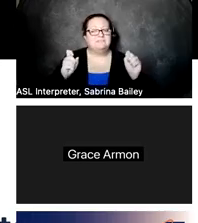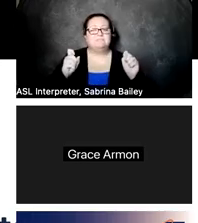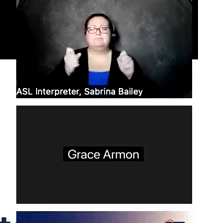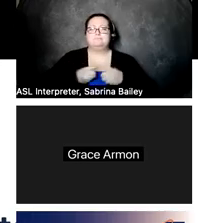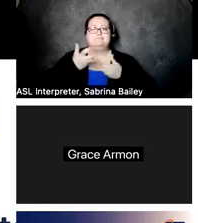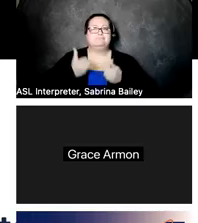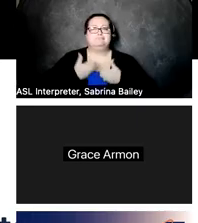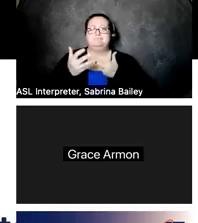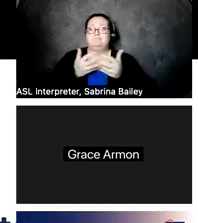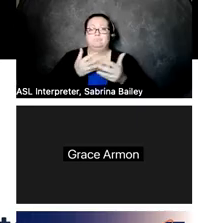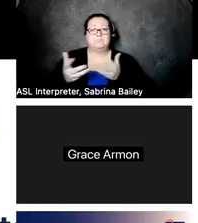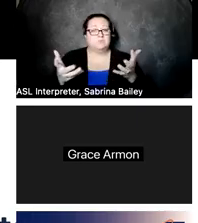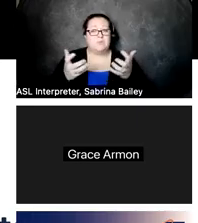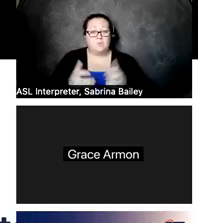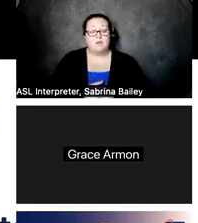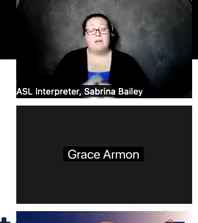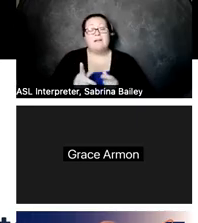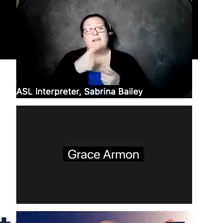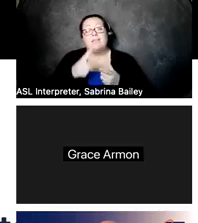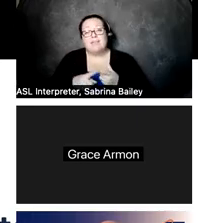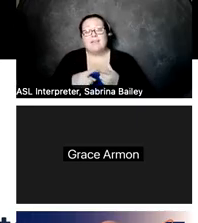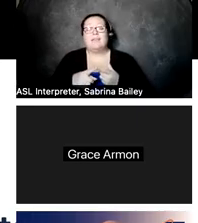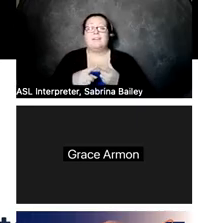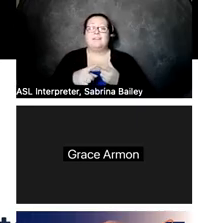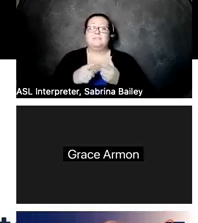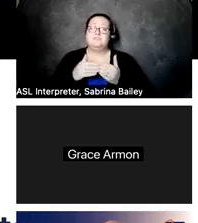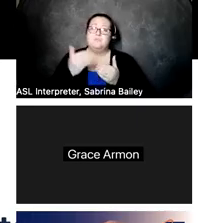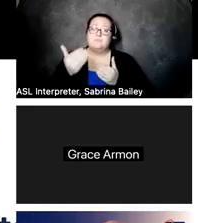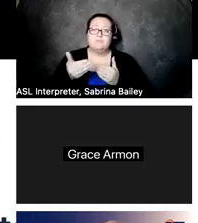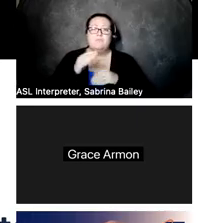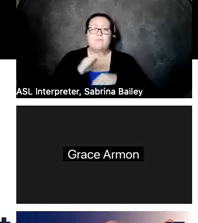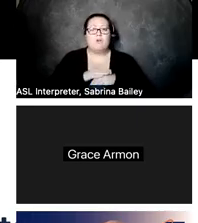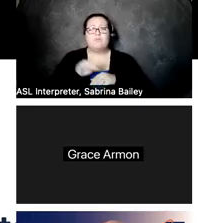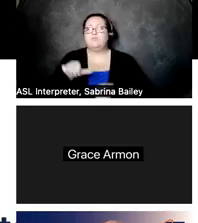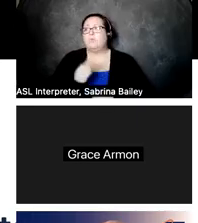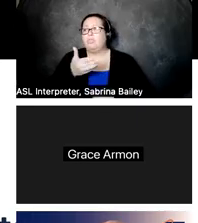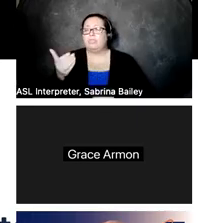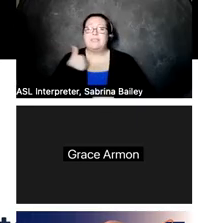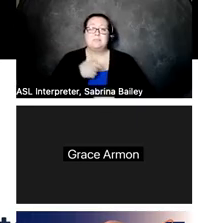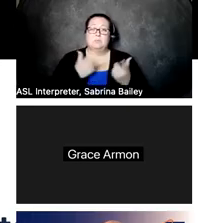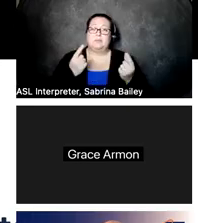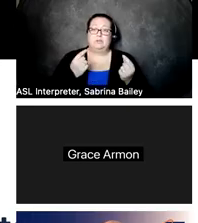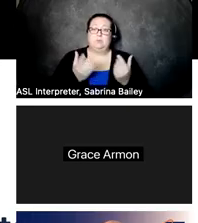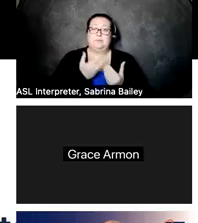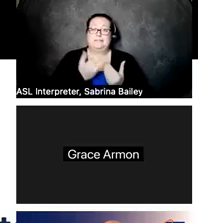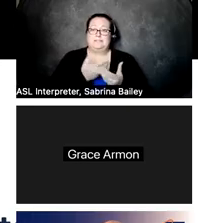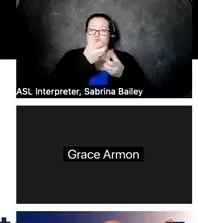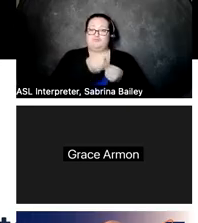anything. And then, it's easier to move on to other things, and when we do, it's easier for them to trust me